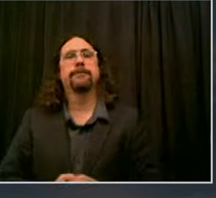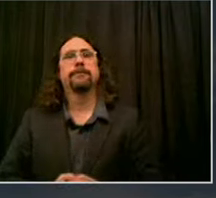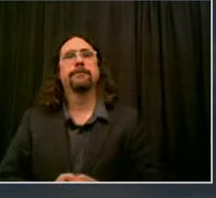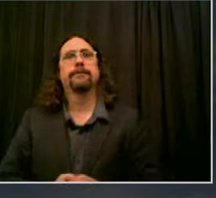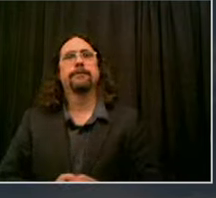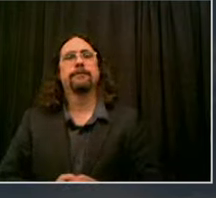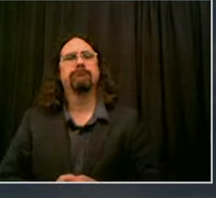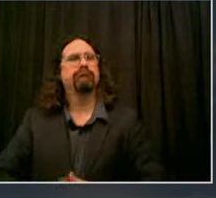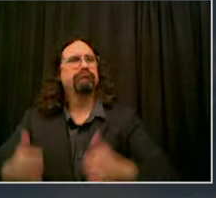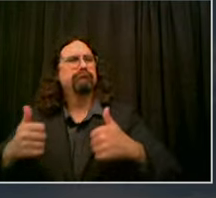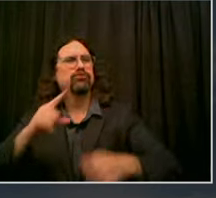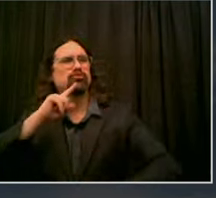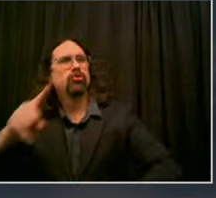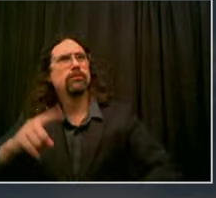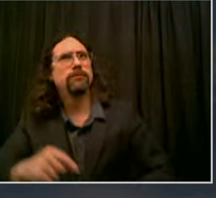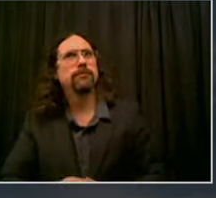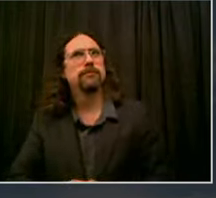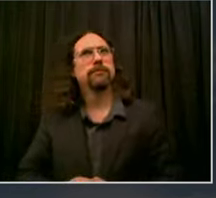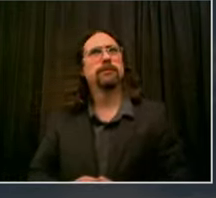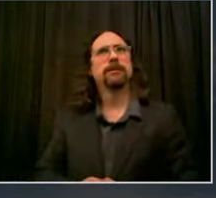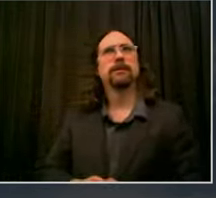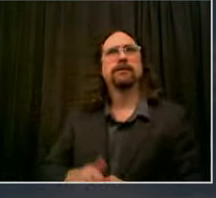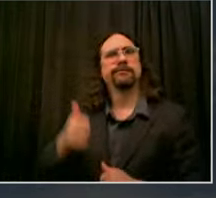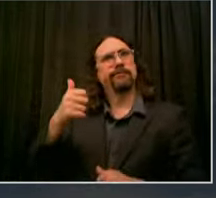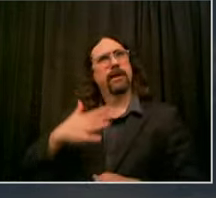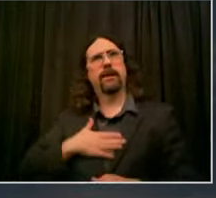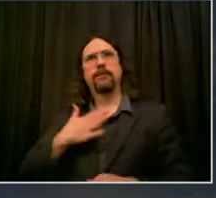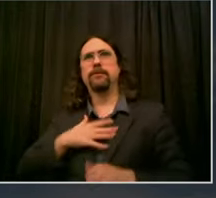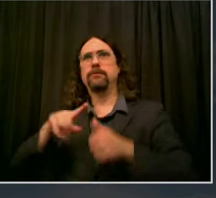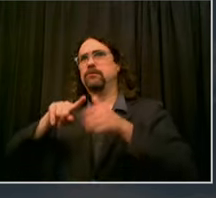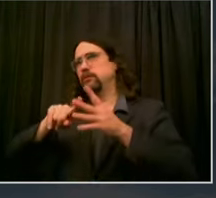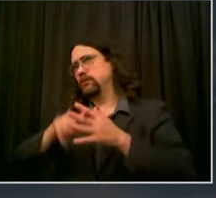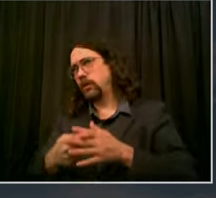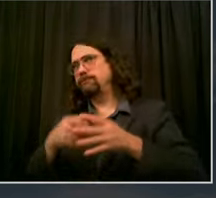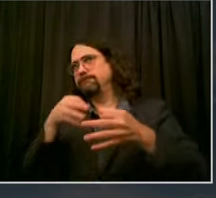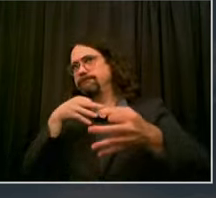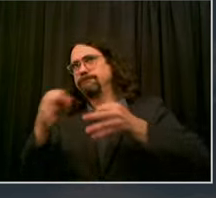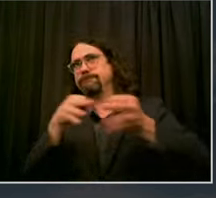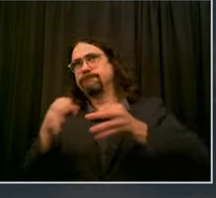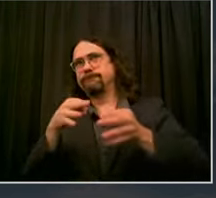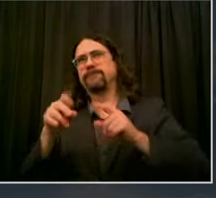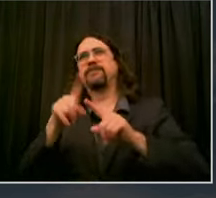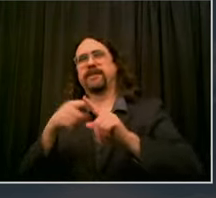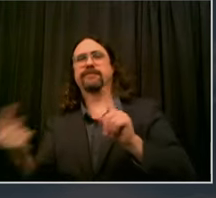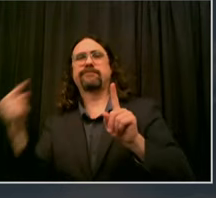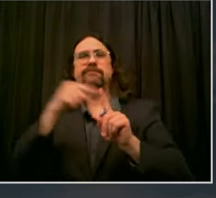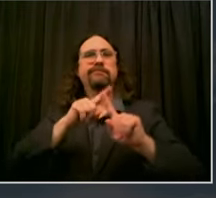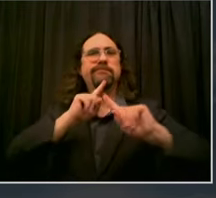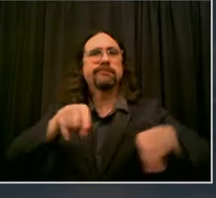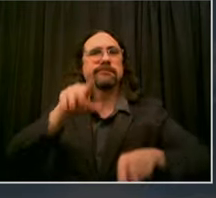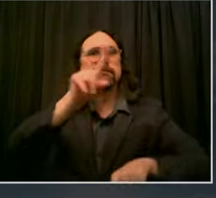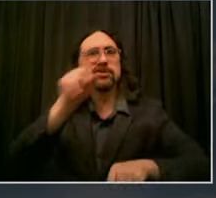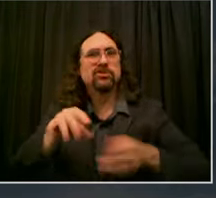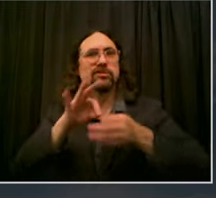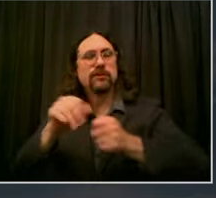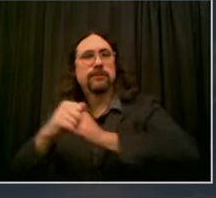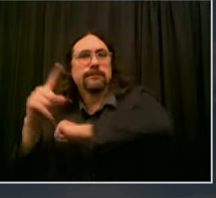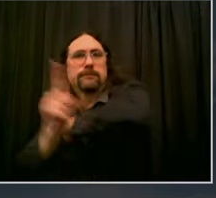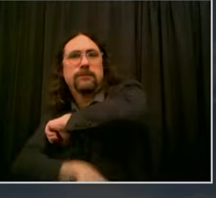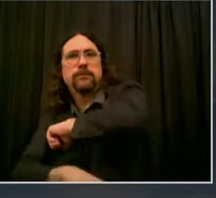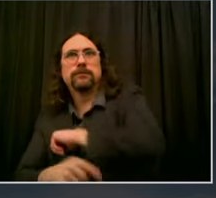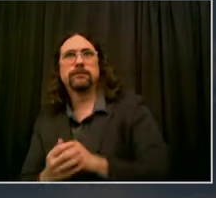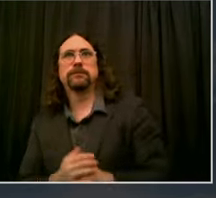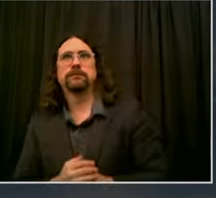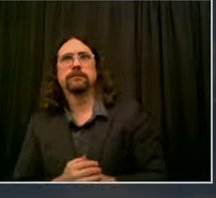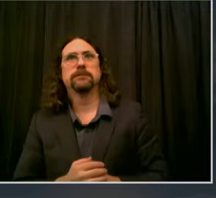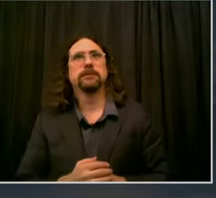with the discipline piece. You know, I've been around policing now nearly 30 years, and I've seen the